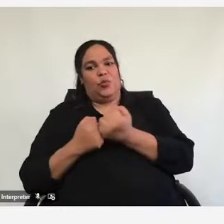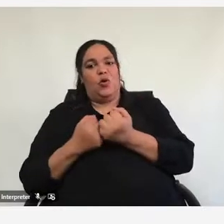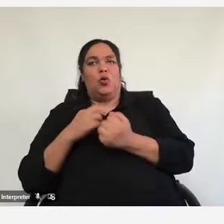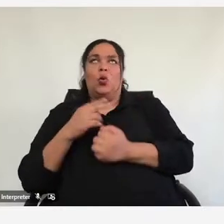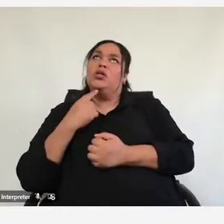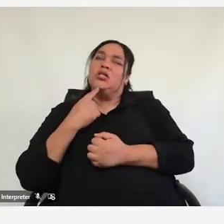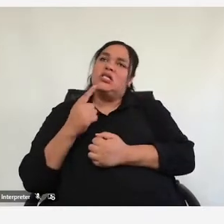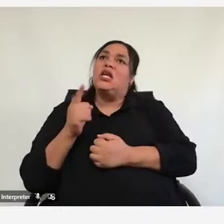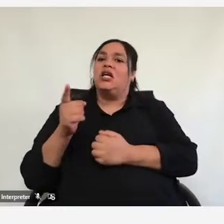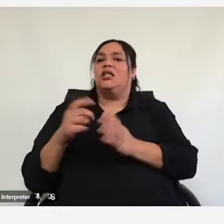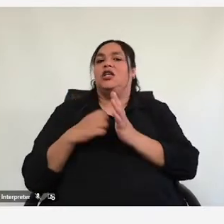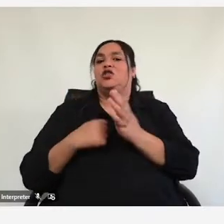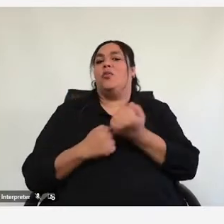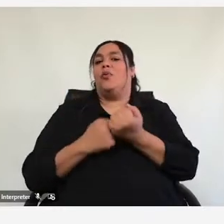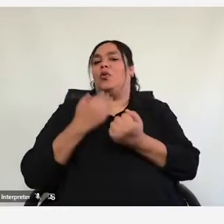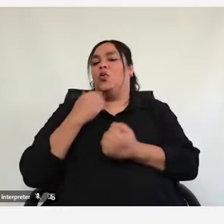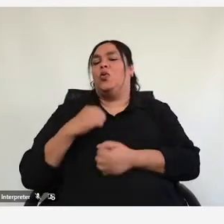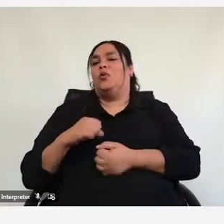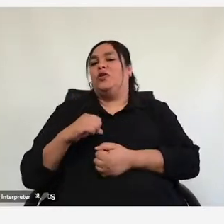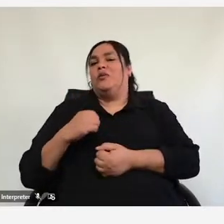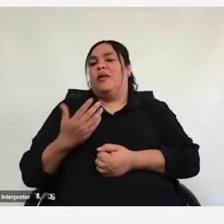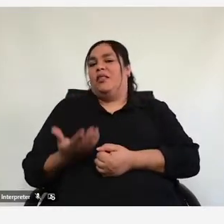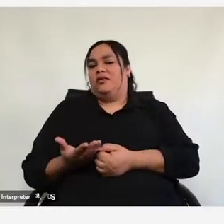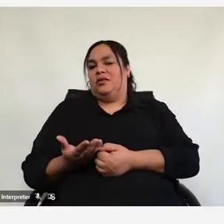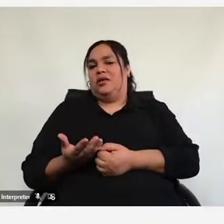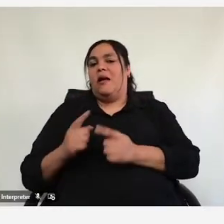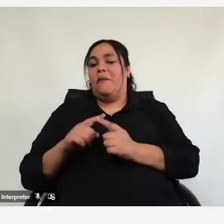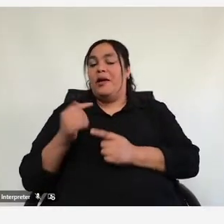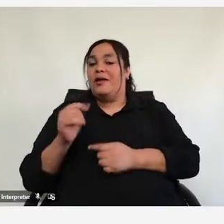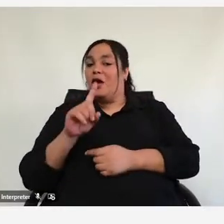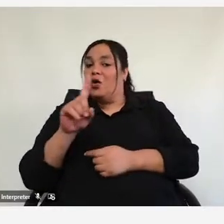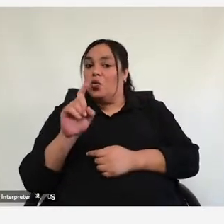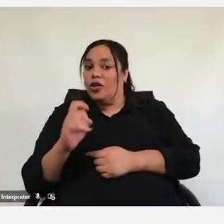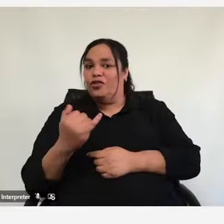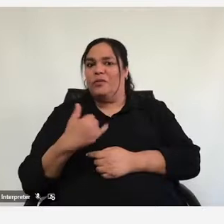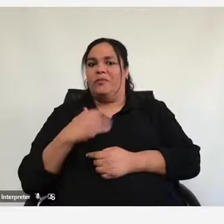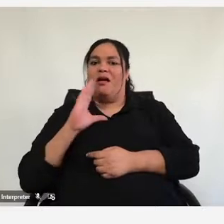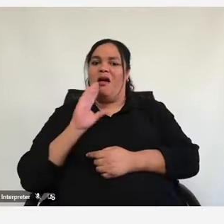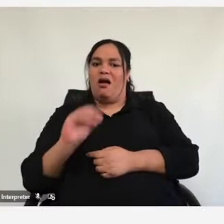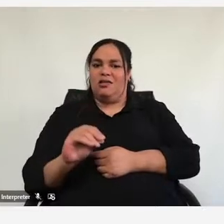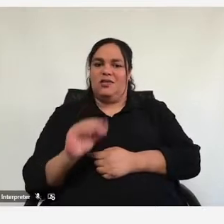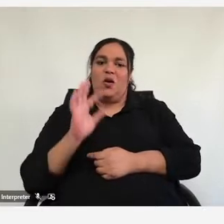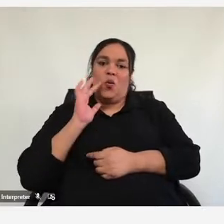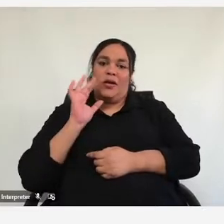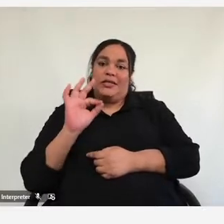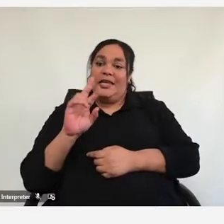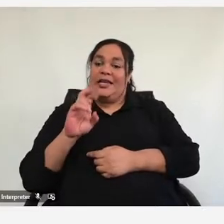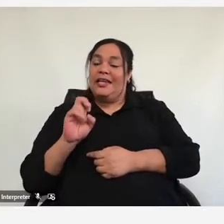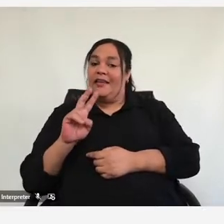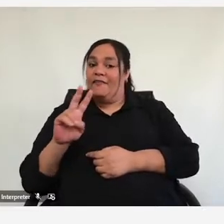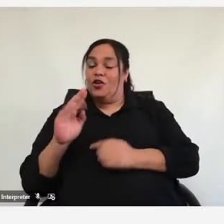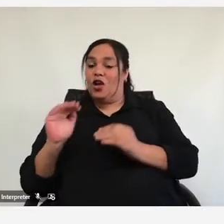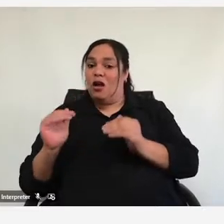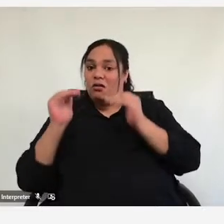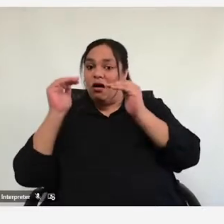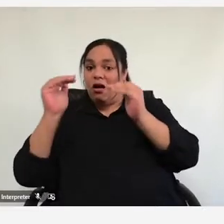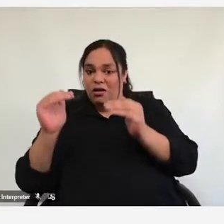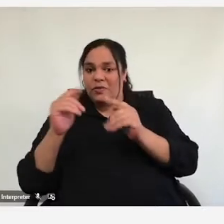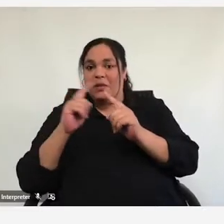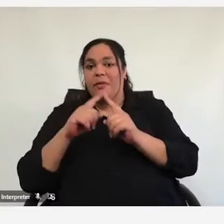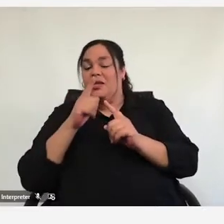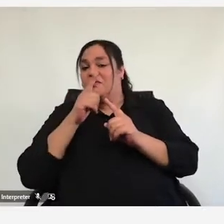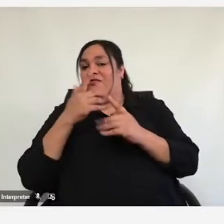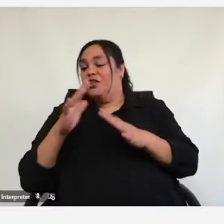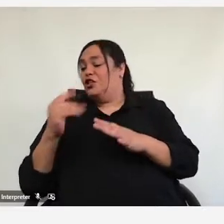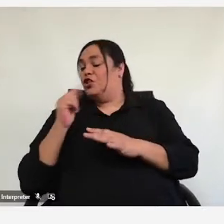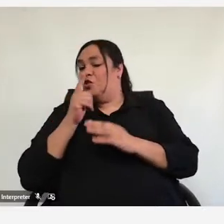support municipalities. The question then arises, when it gets to revenue enhancement, and we spoke about